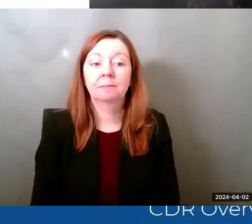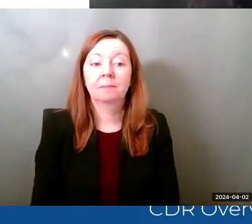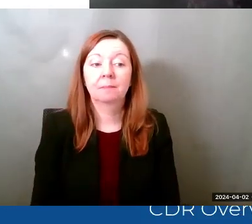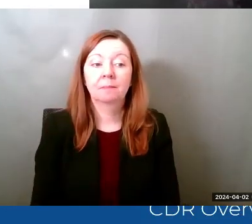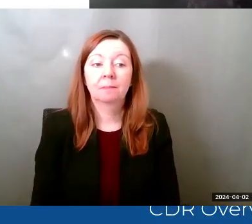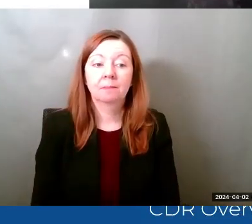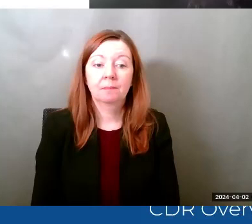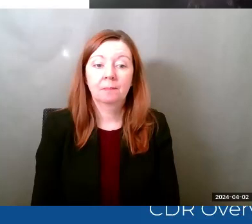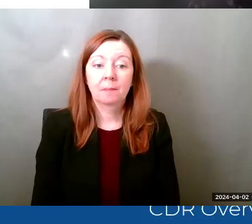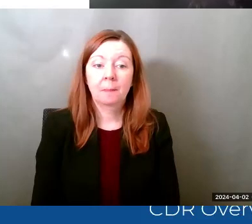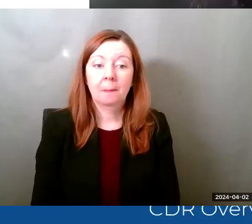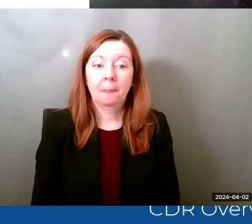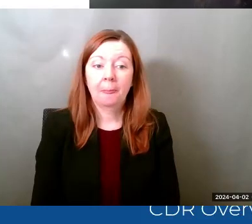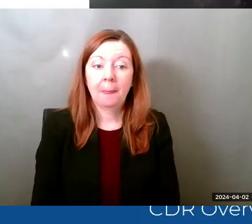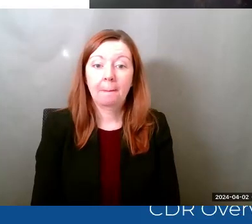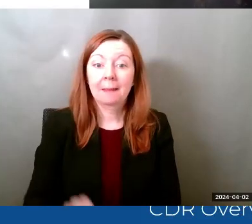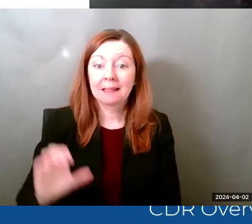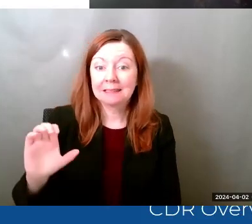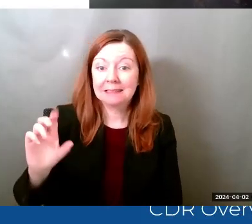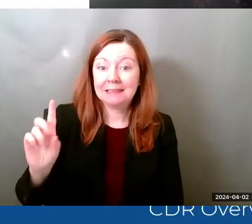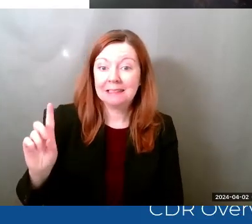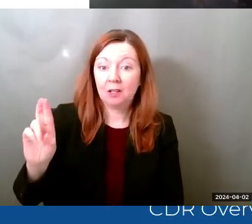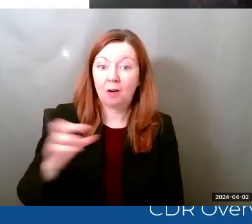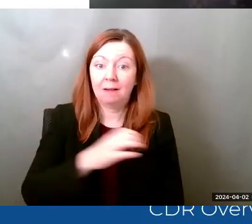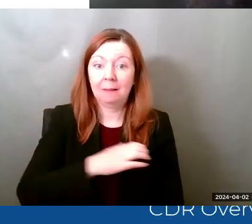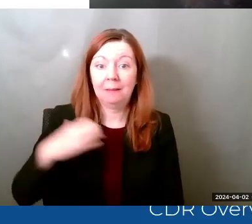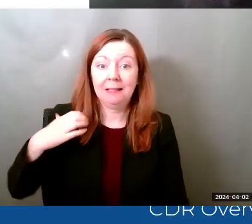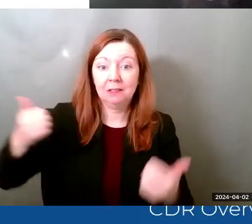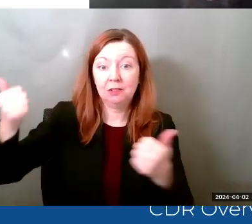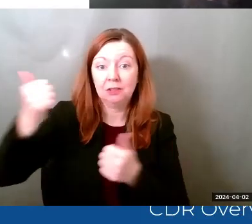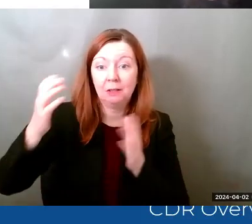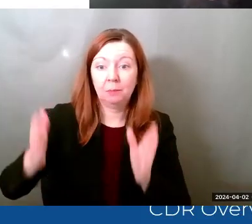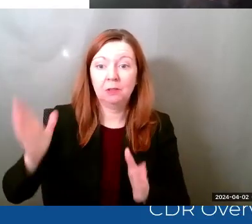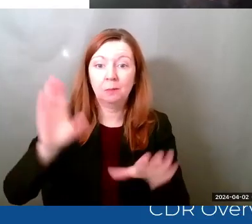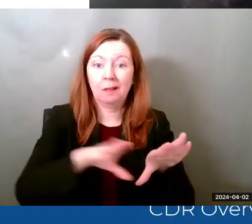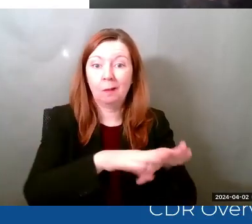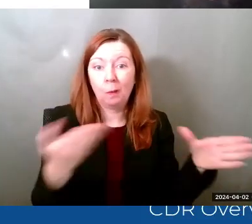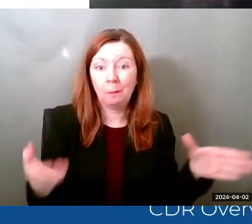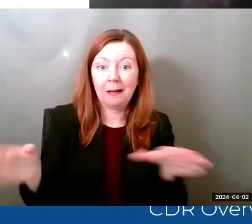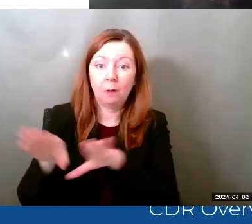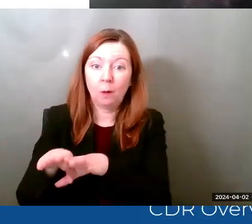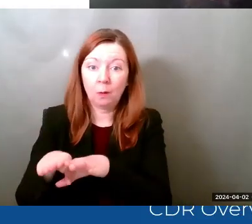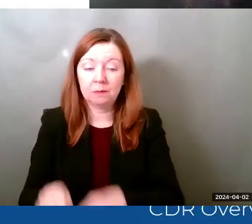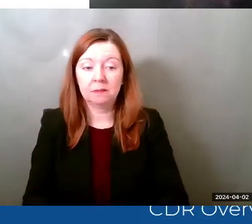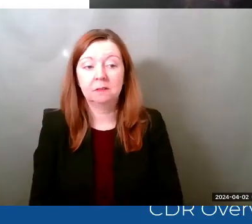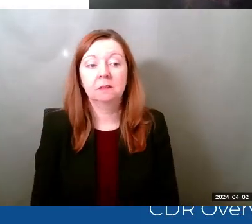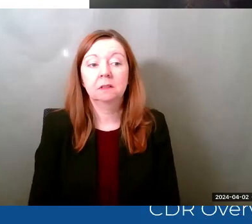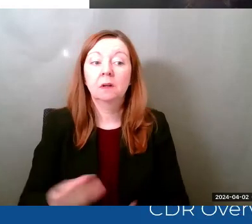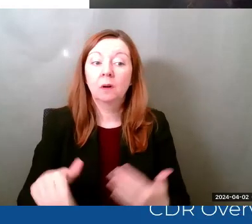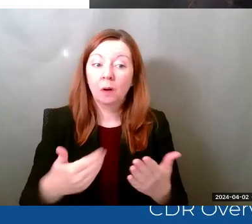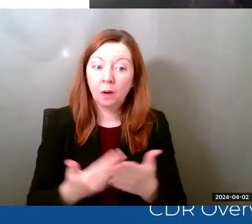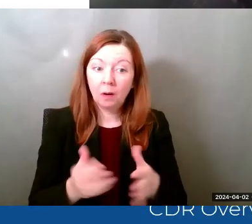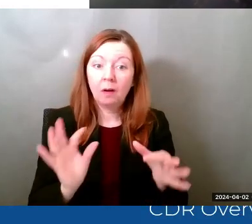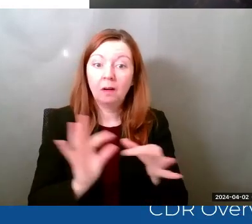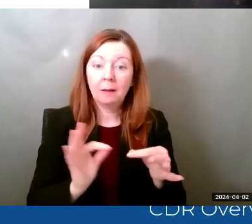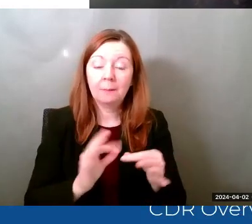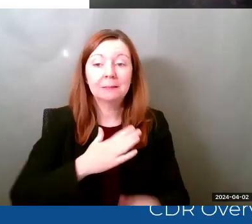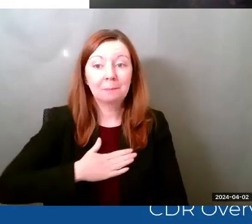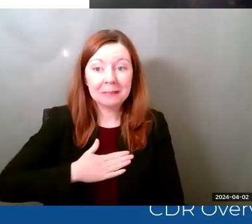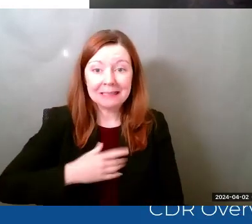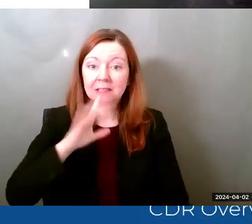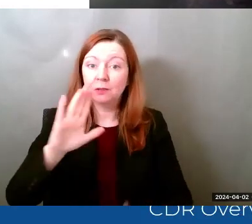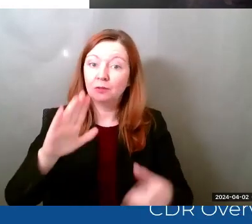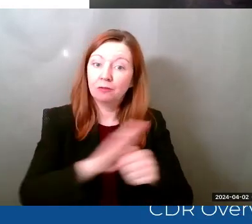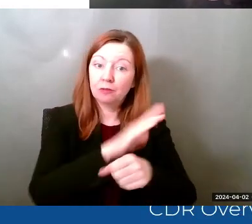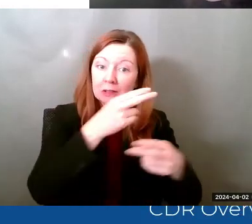and closed by the CDR committee chairperson. All offering comments are asked to state their full name and